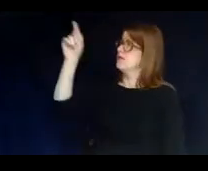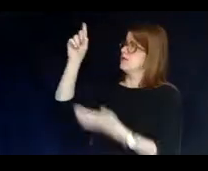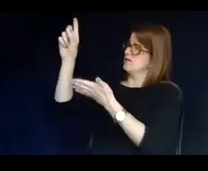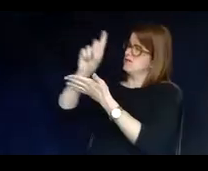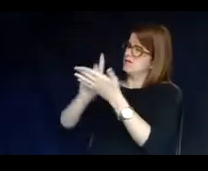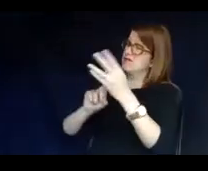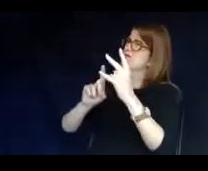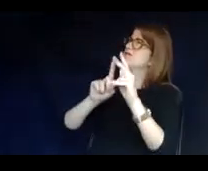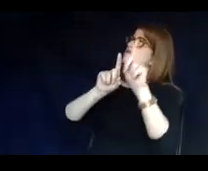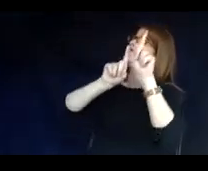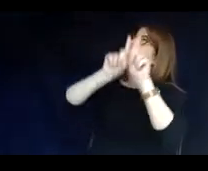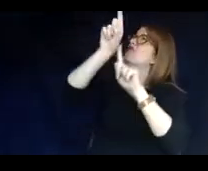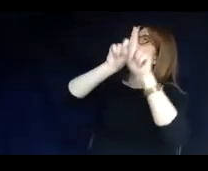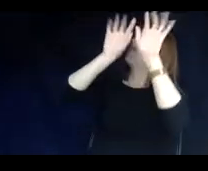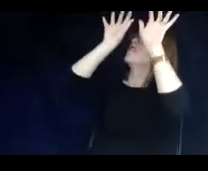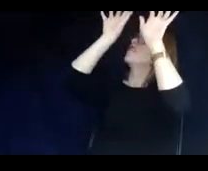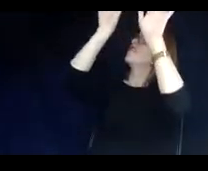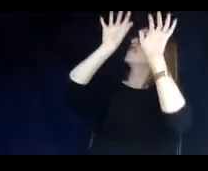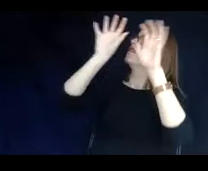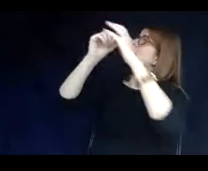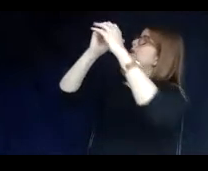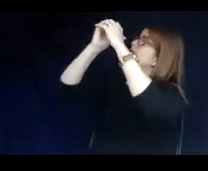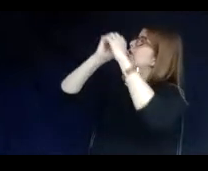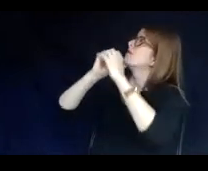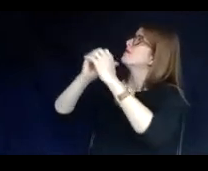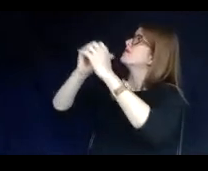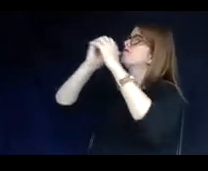born. The stars were made to worship, so